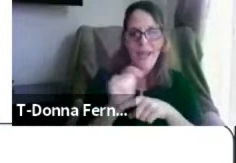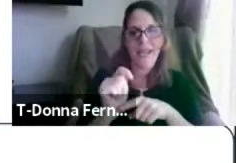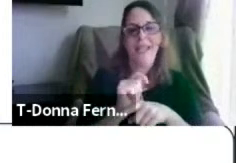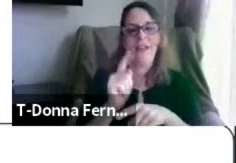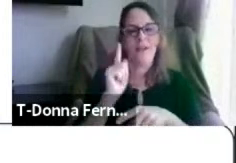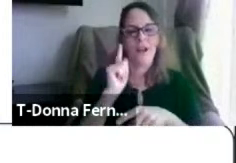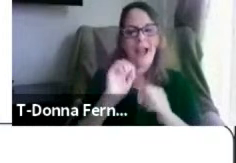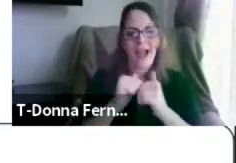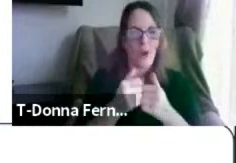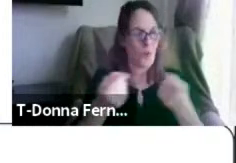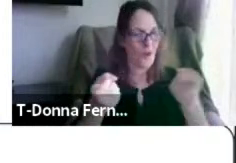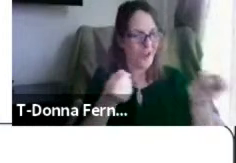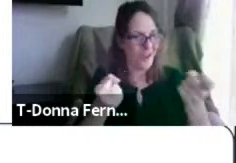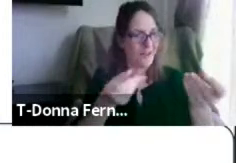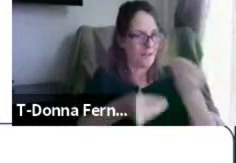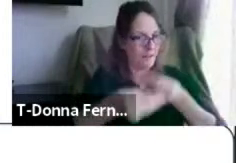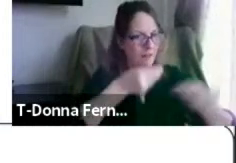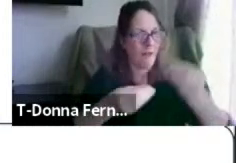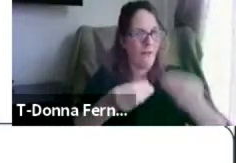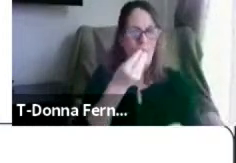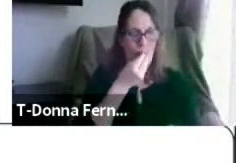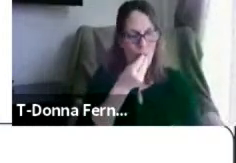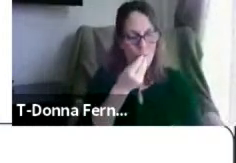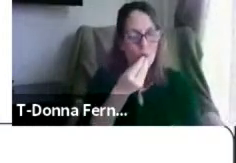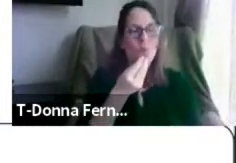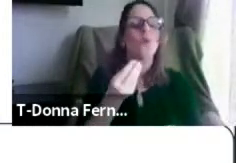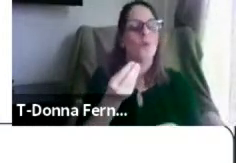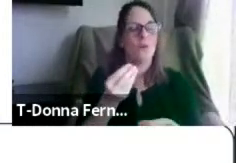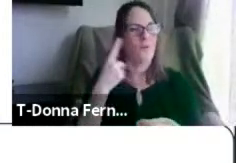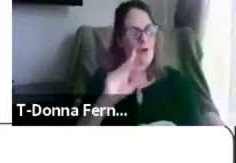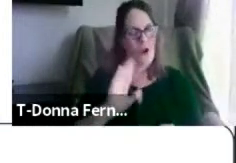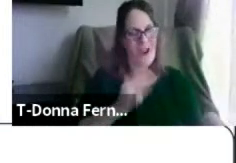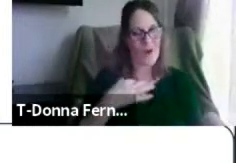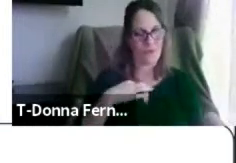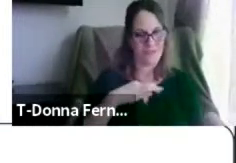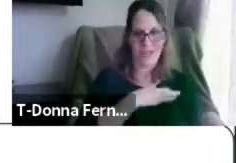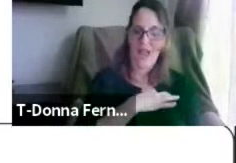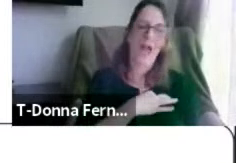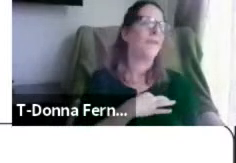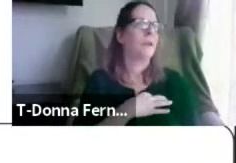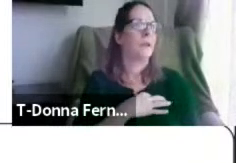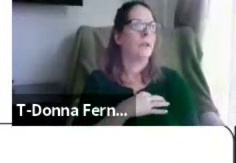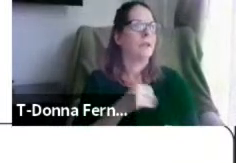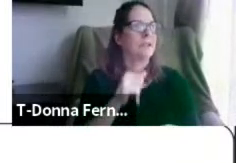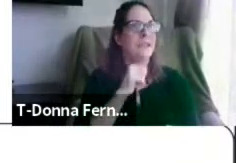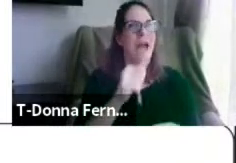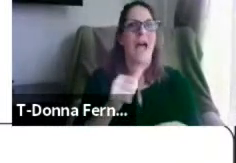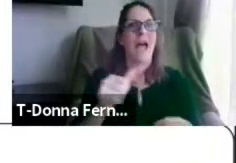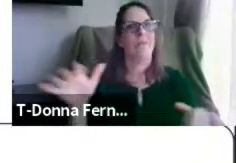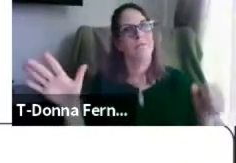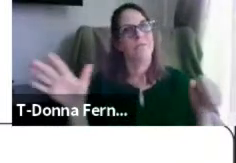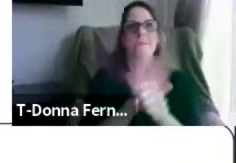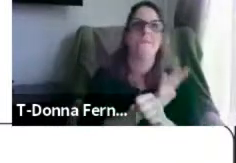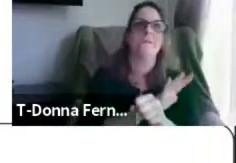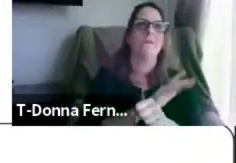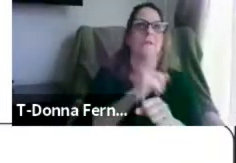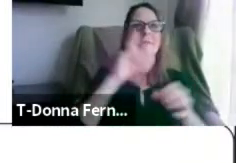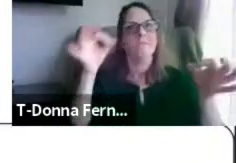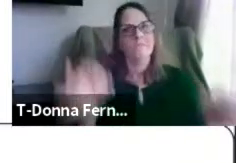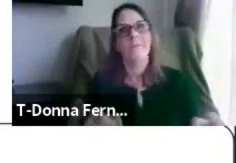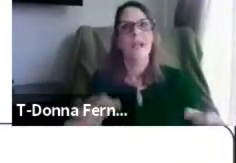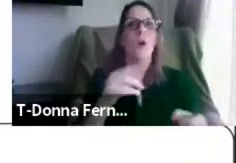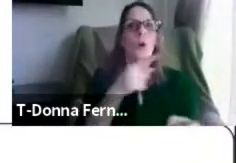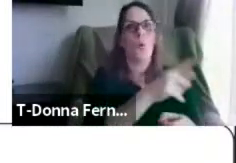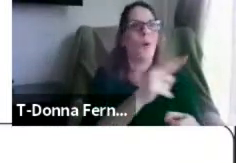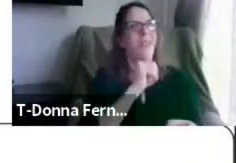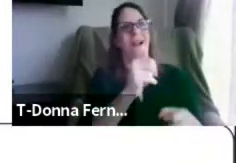staff, because it isn't 100% ruled out that they may get somebody sick. Bring your team in, your prep team in